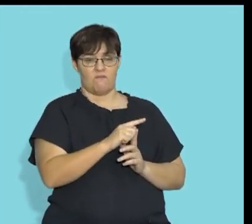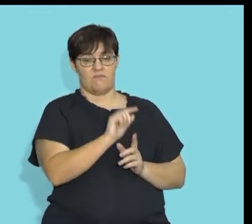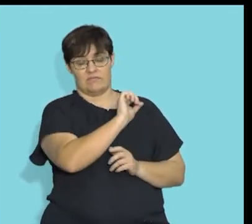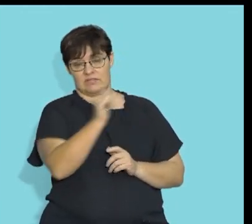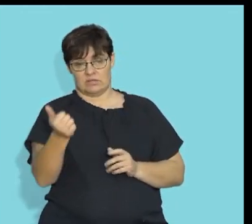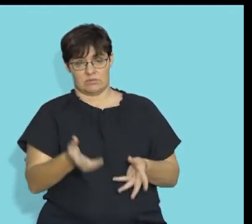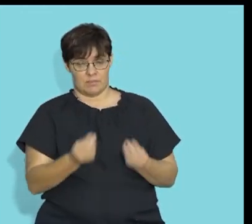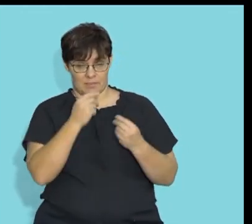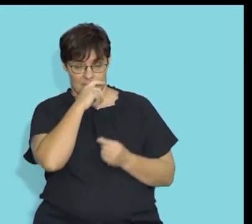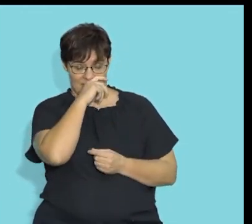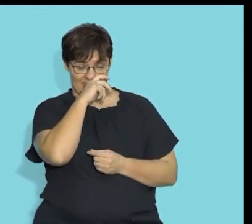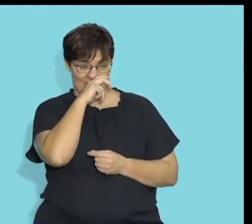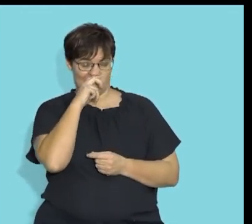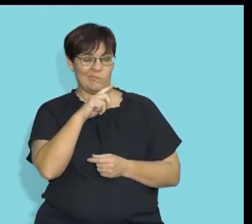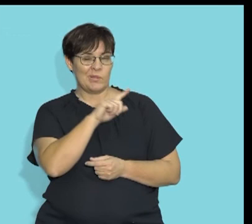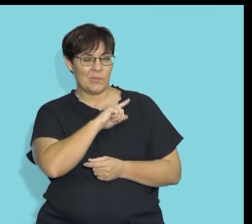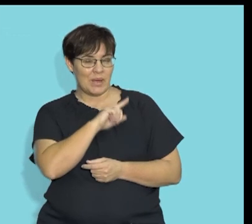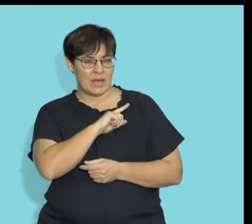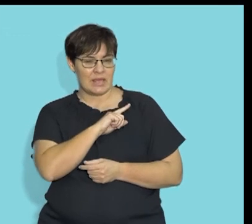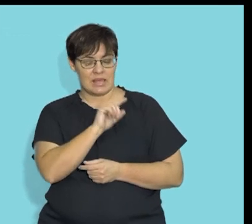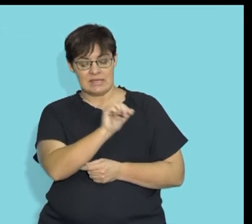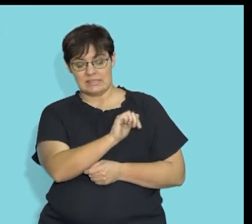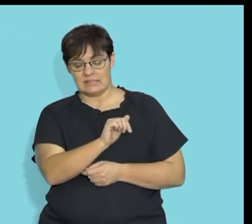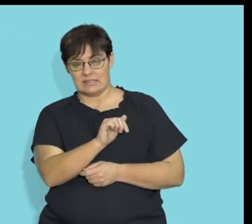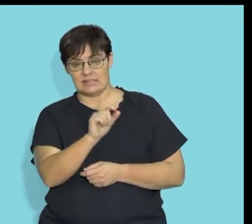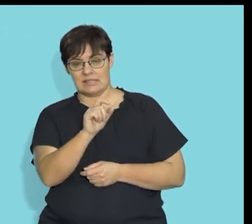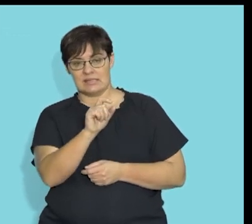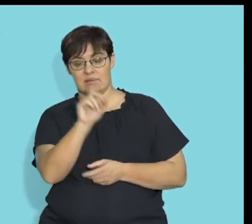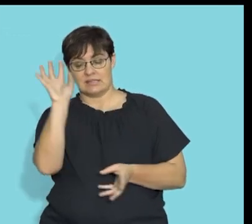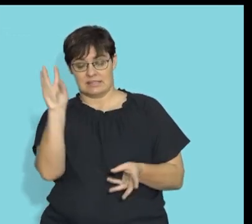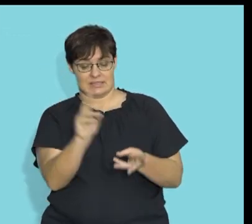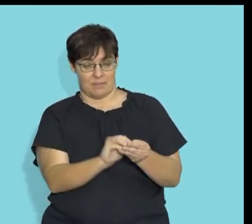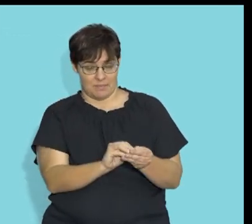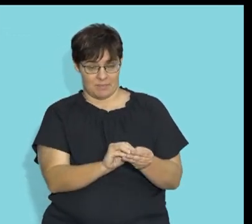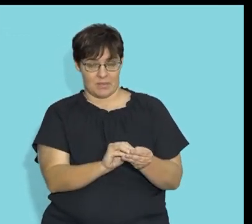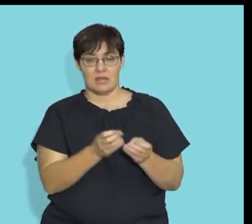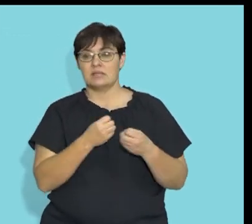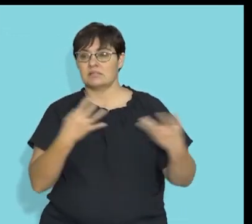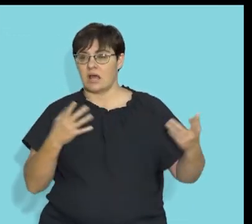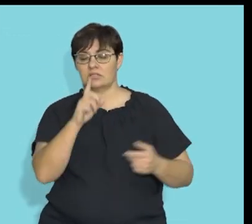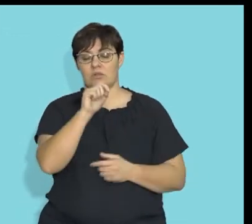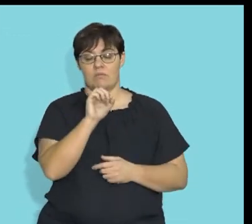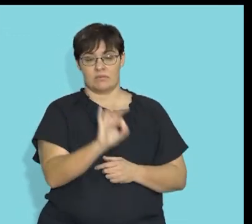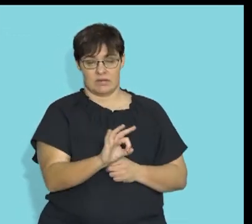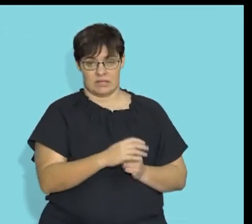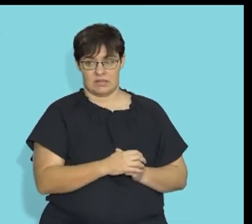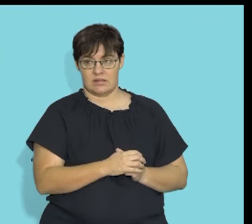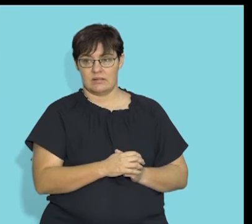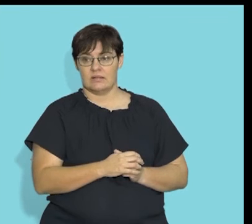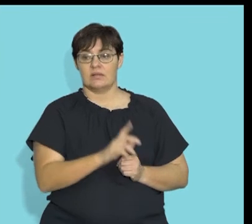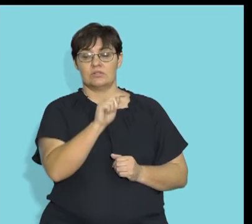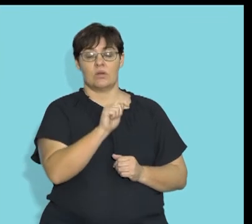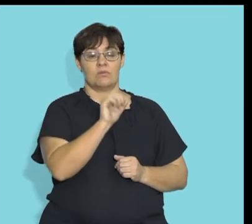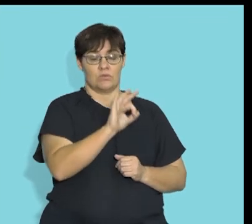of this sequence. Because the actual series, or the sum, starts at term